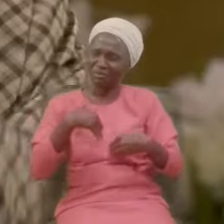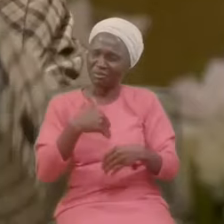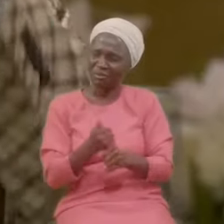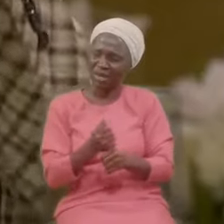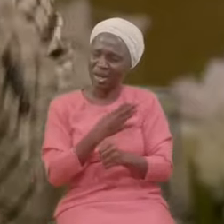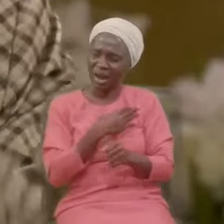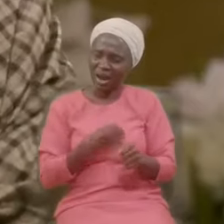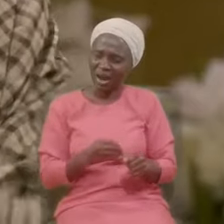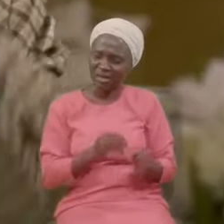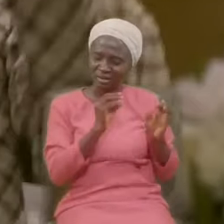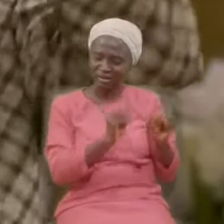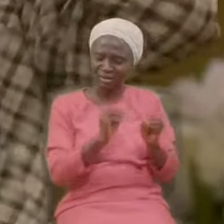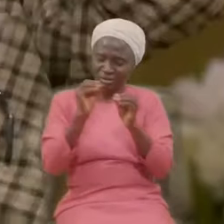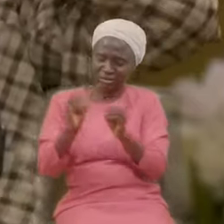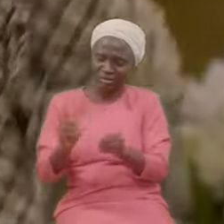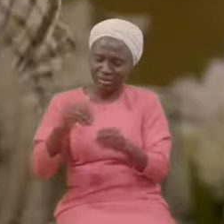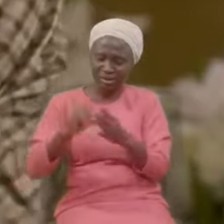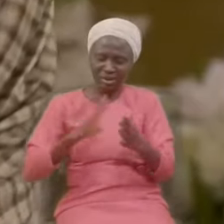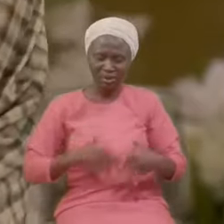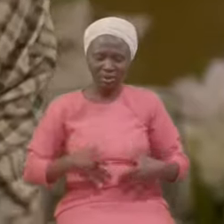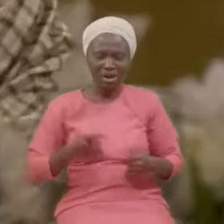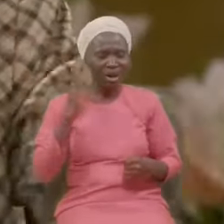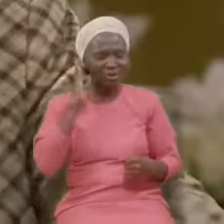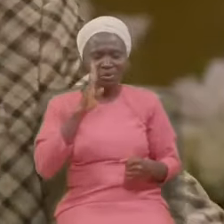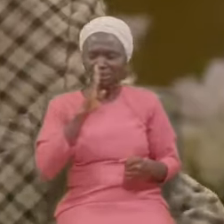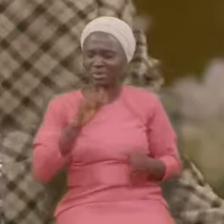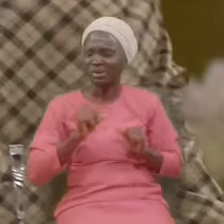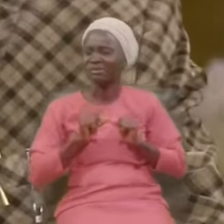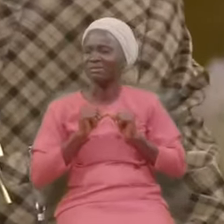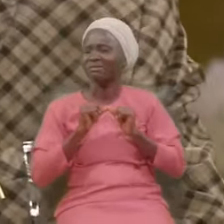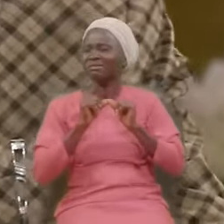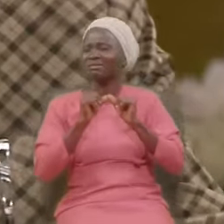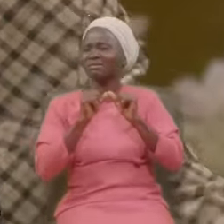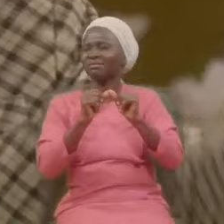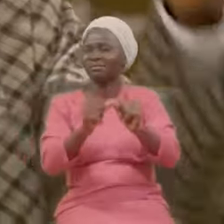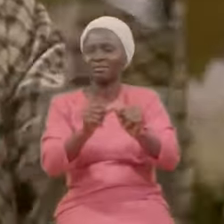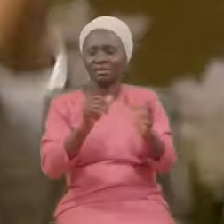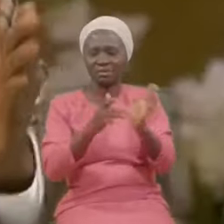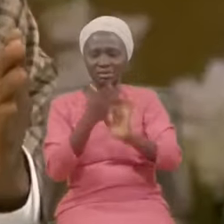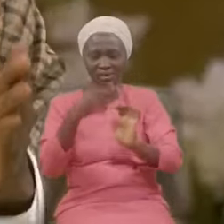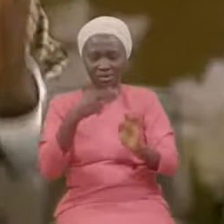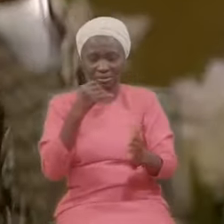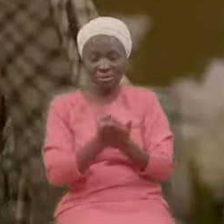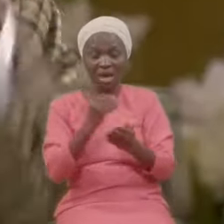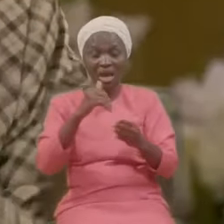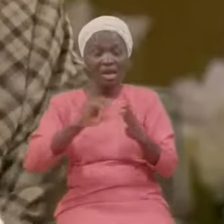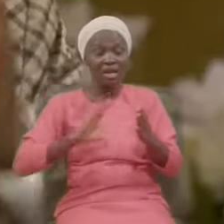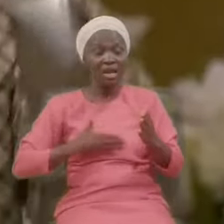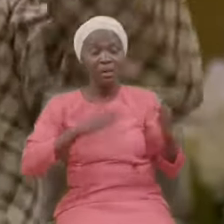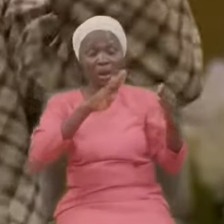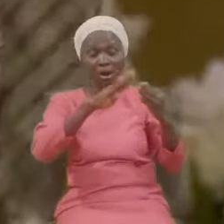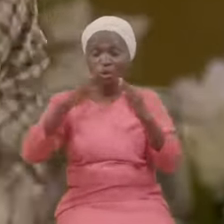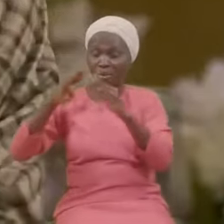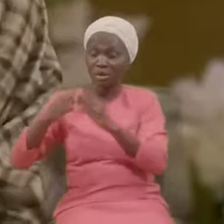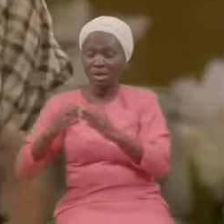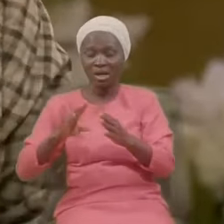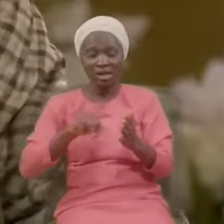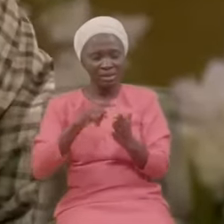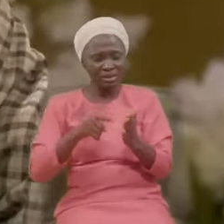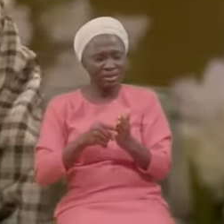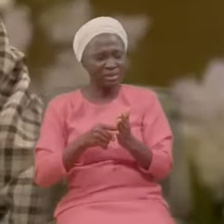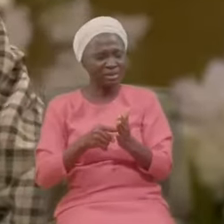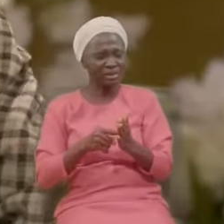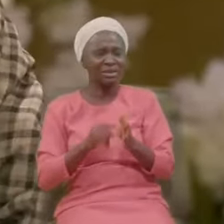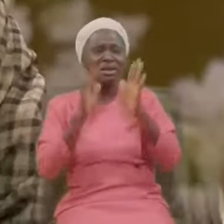deposited in our lives will make a loud noise. In our community, these miracles will make loud